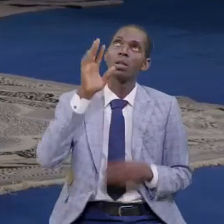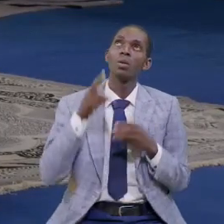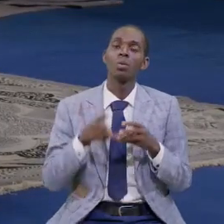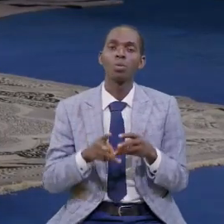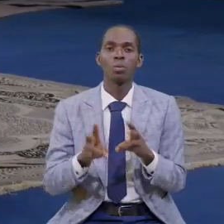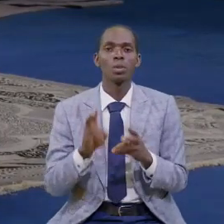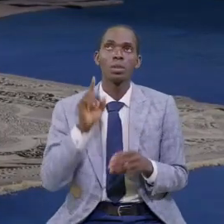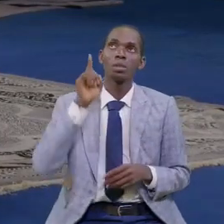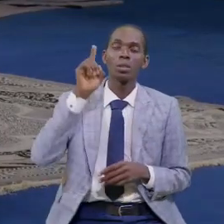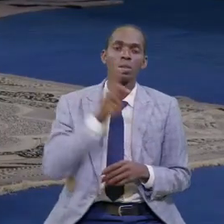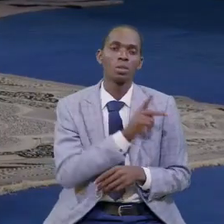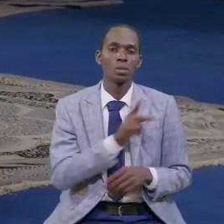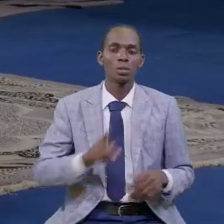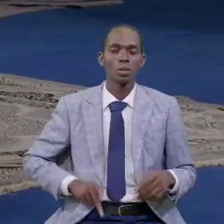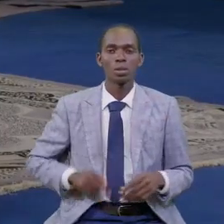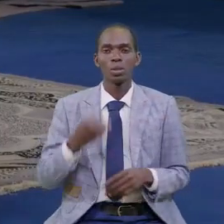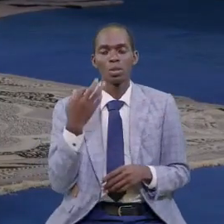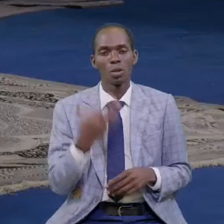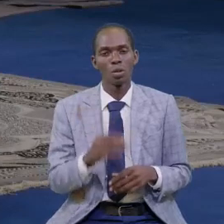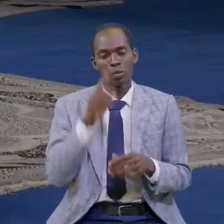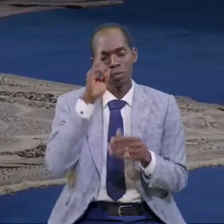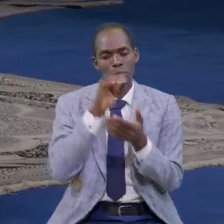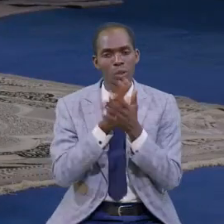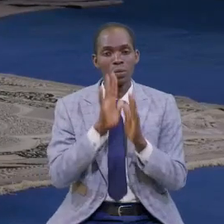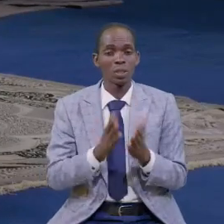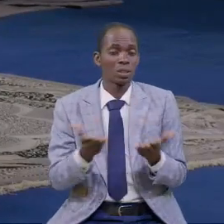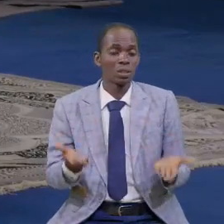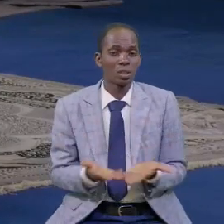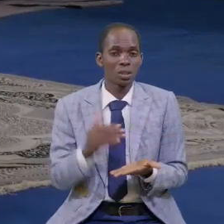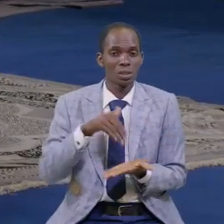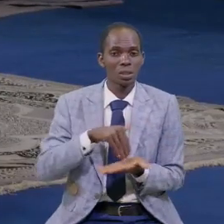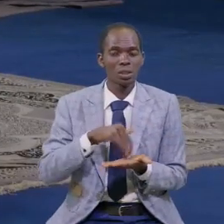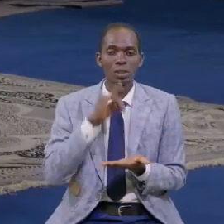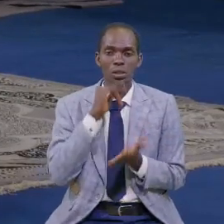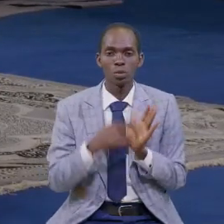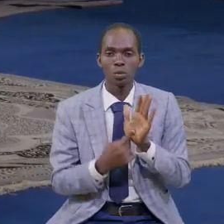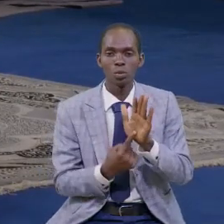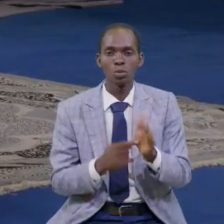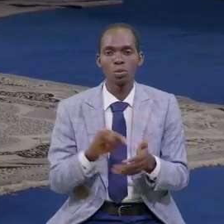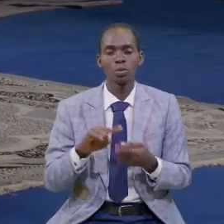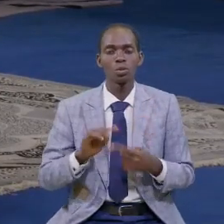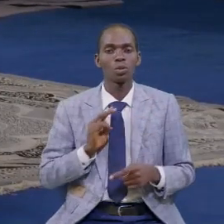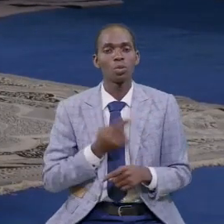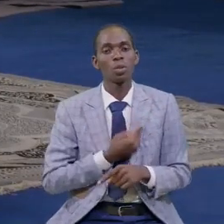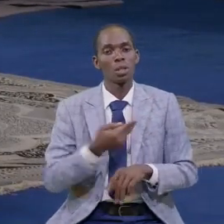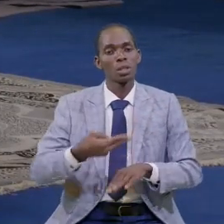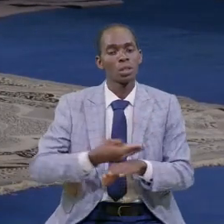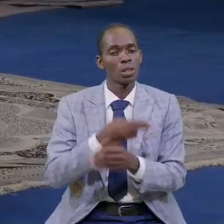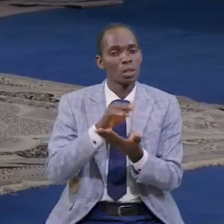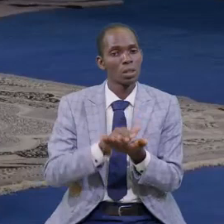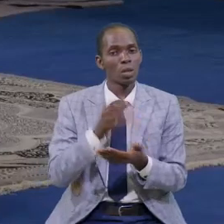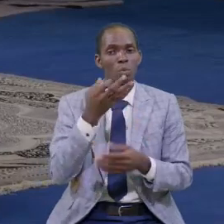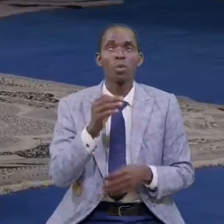saints. Here again, it's revealed to us the Lamb of God, the one who is